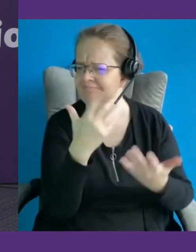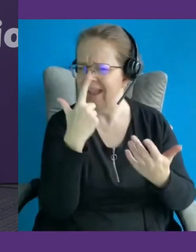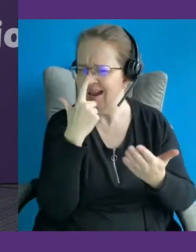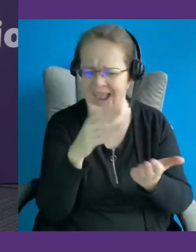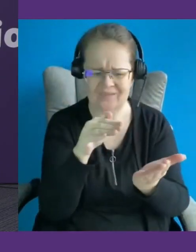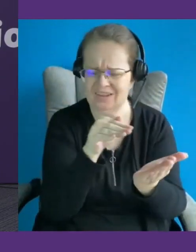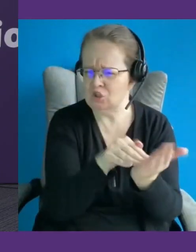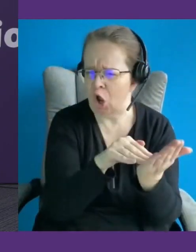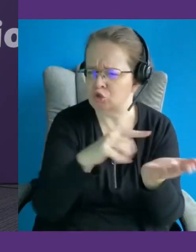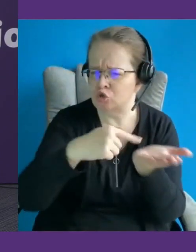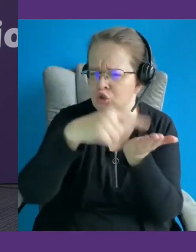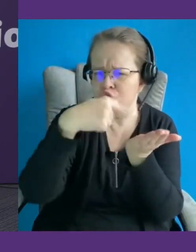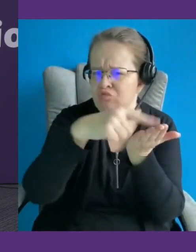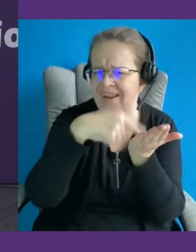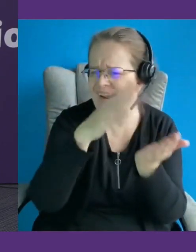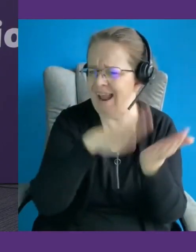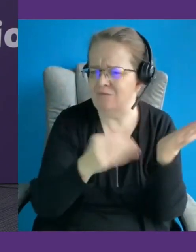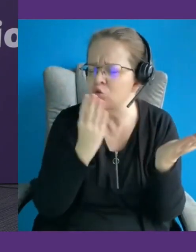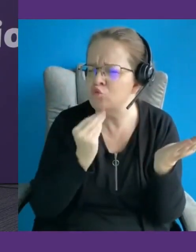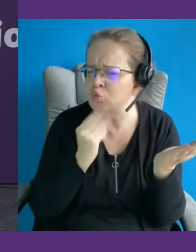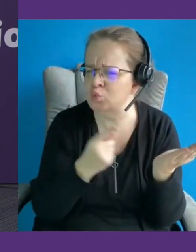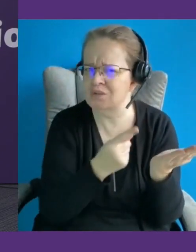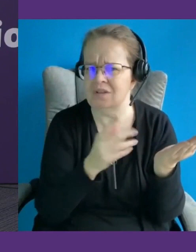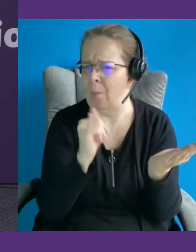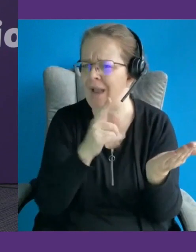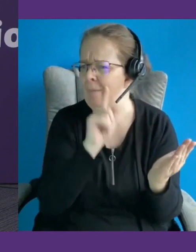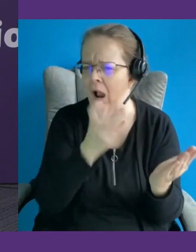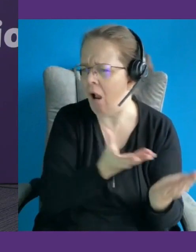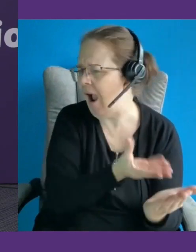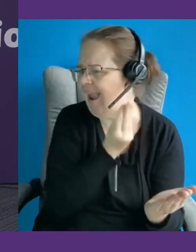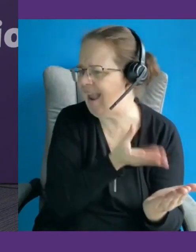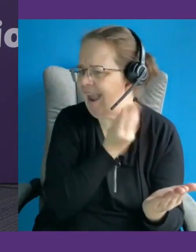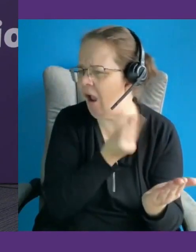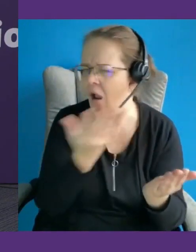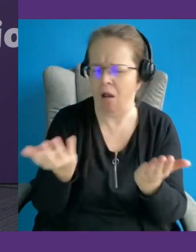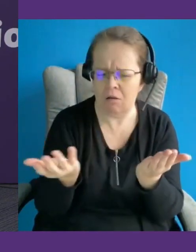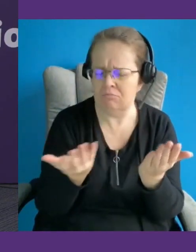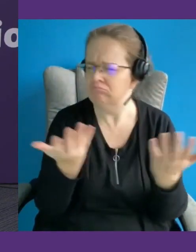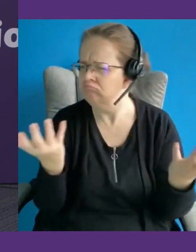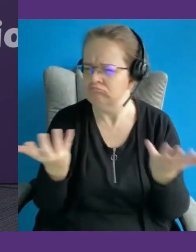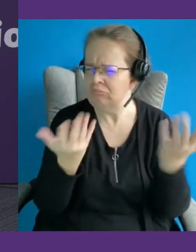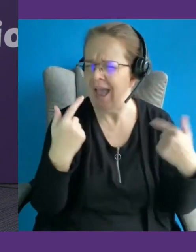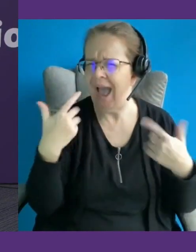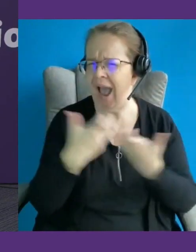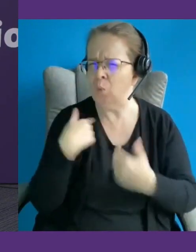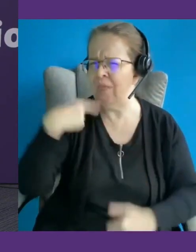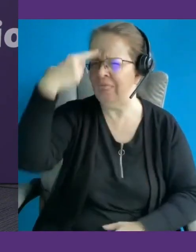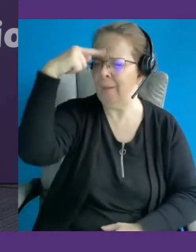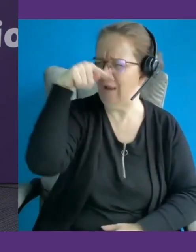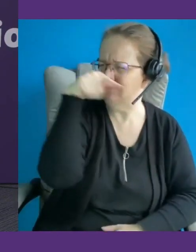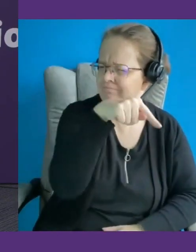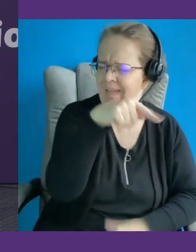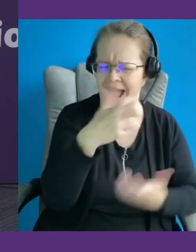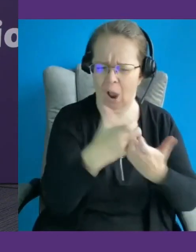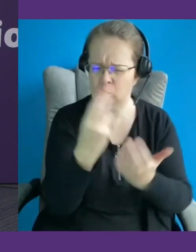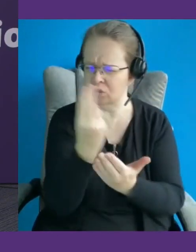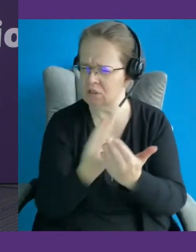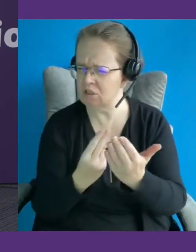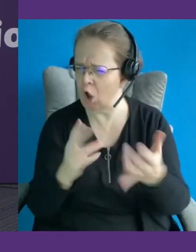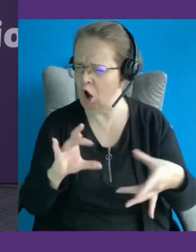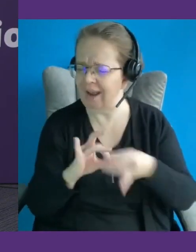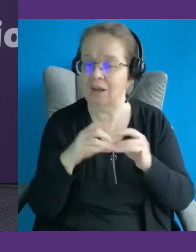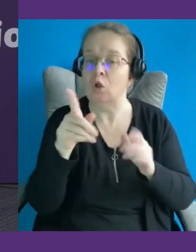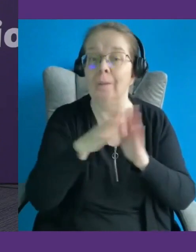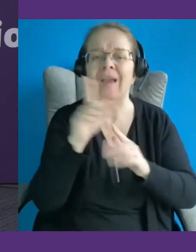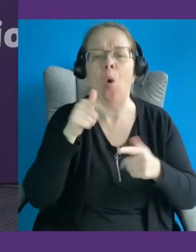screen, or who might not hear the audio coming through the device at this point? How do we think about that in the design of this? Right, so challenging back each